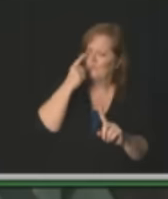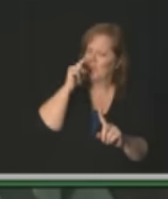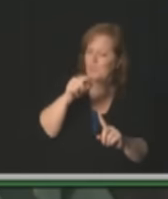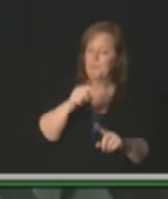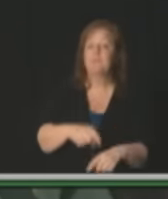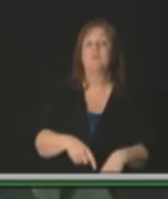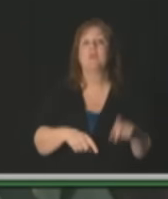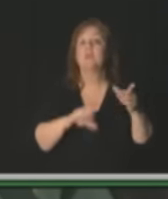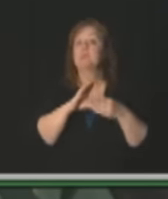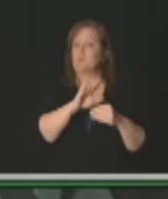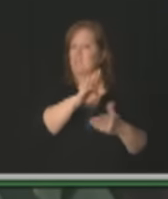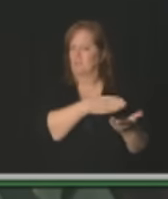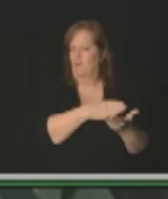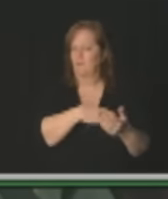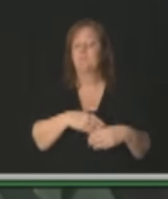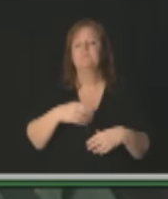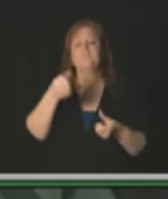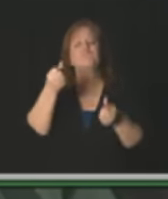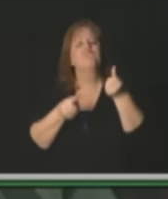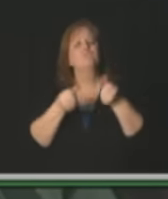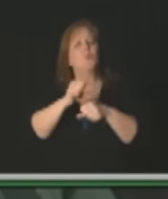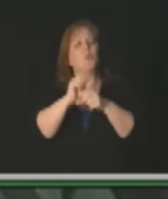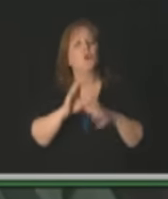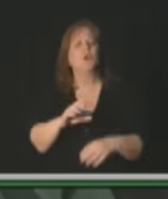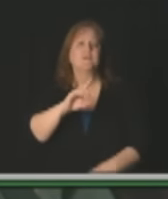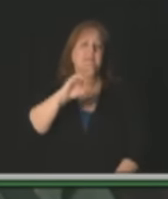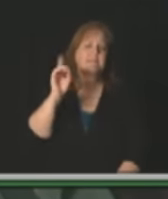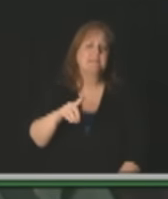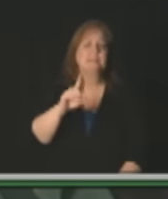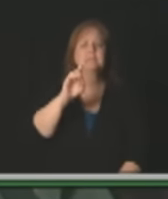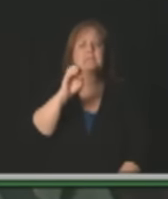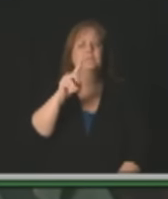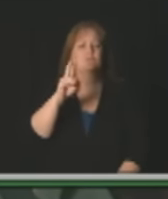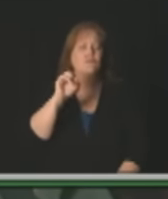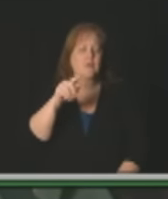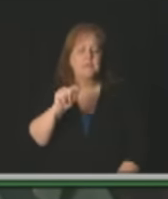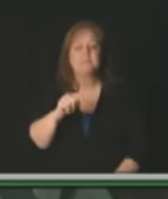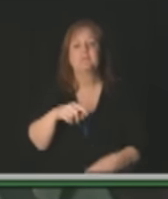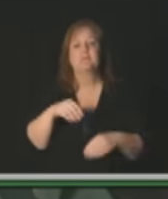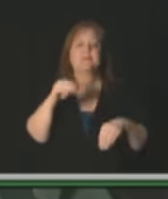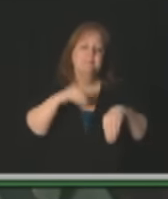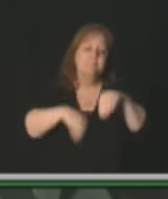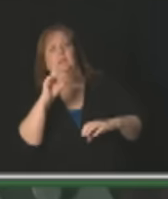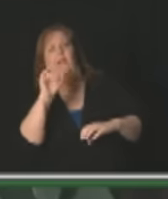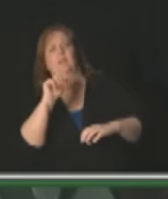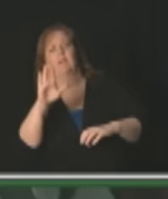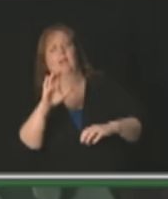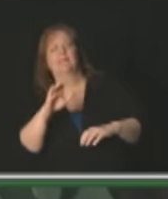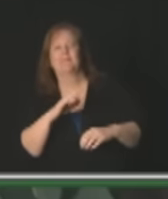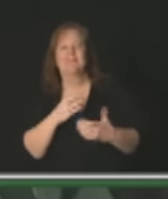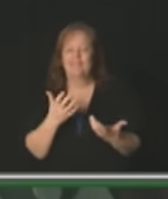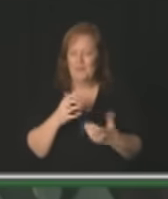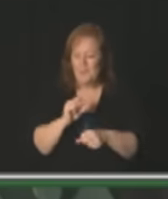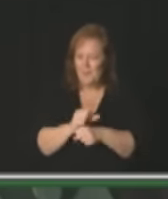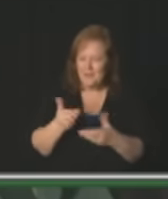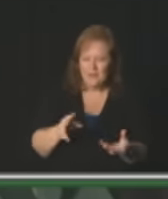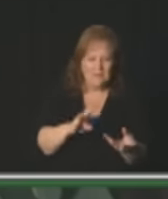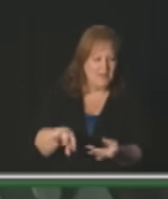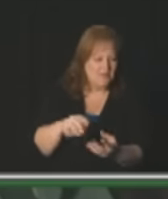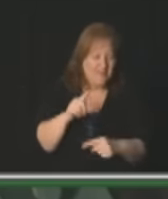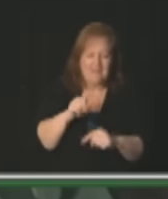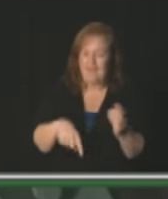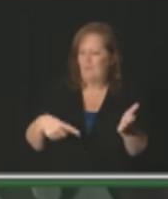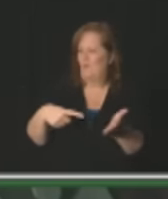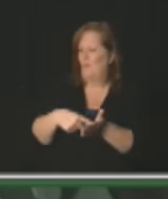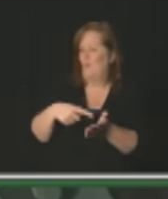worker in Detroit. And he worked on the assembly line, and he put Cadillacs together all day long with this plan. He was going